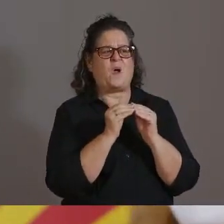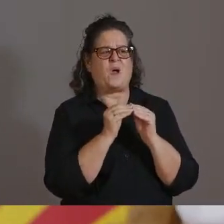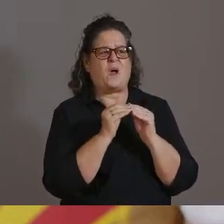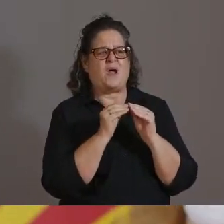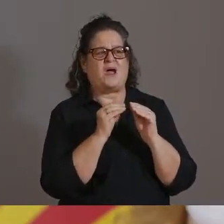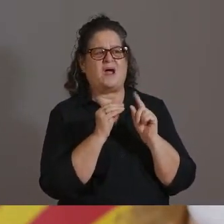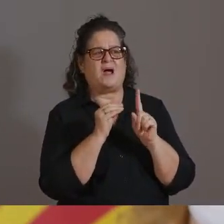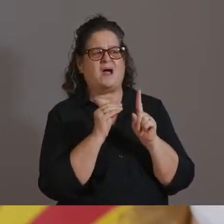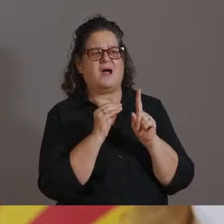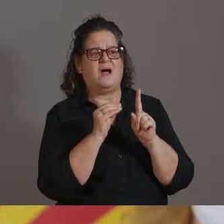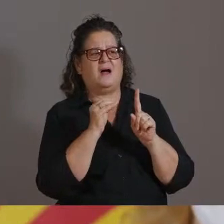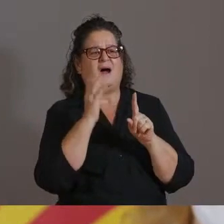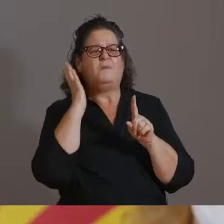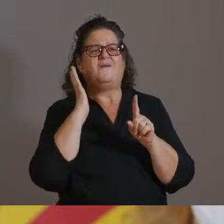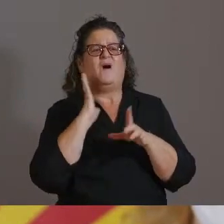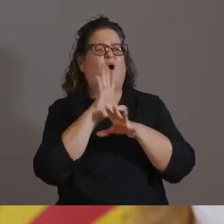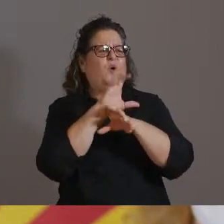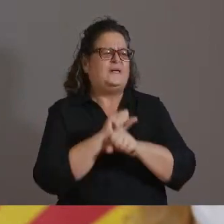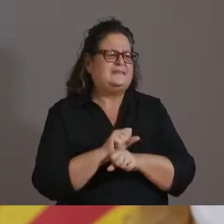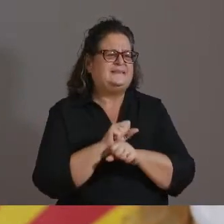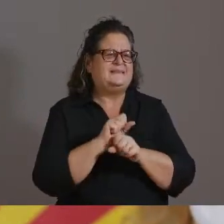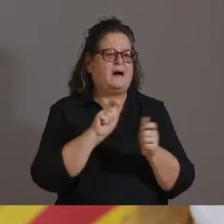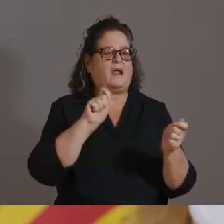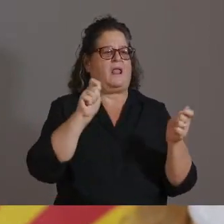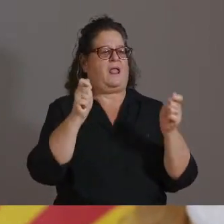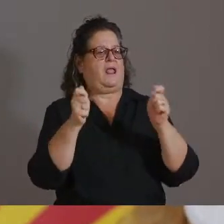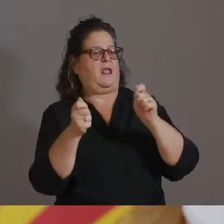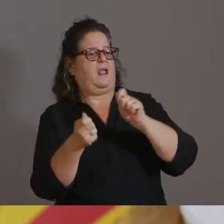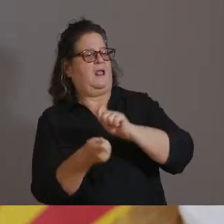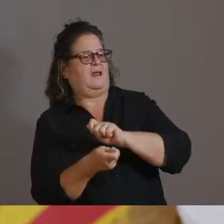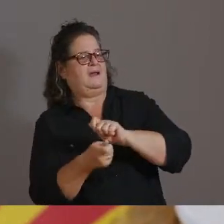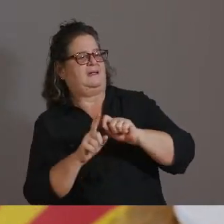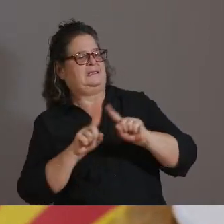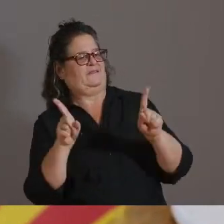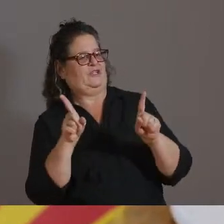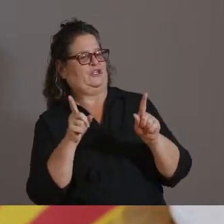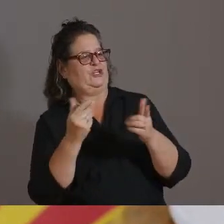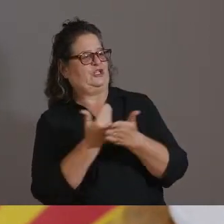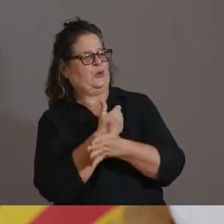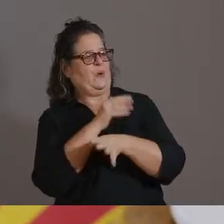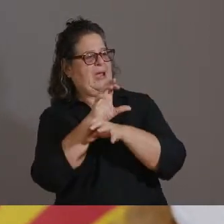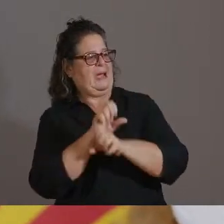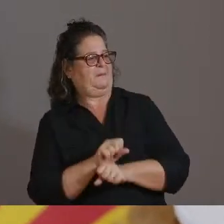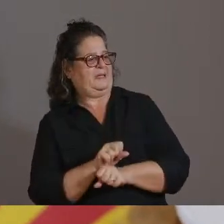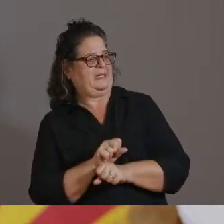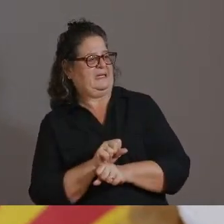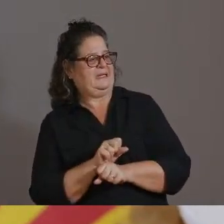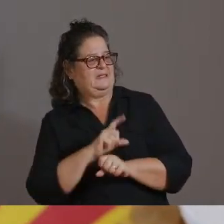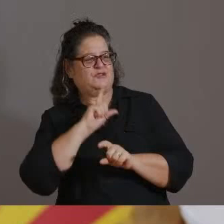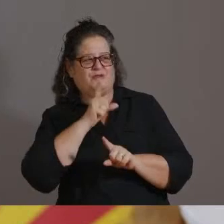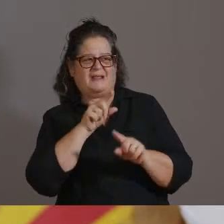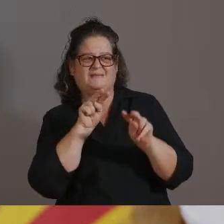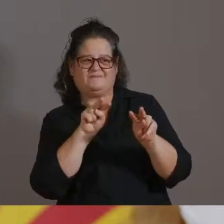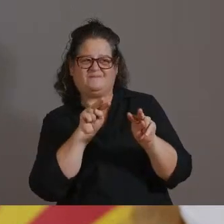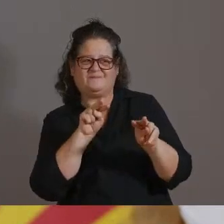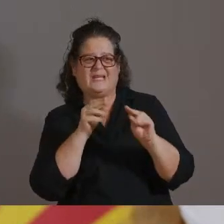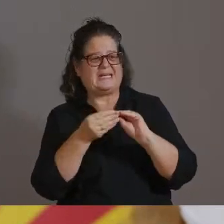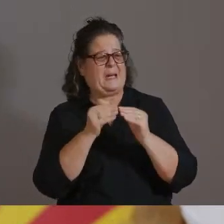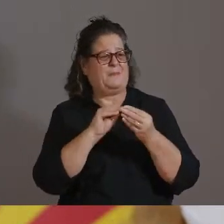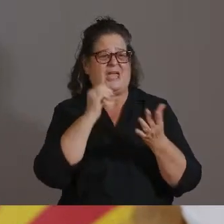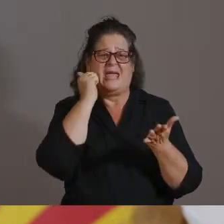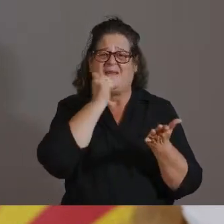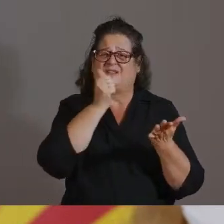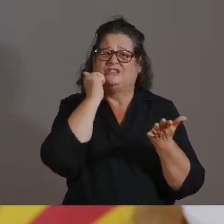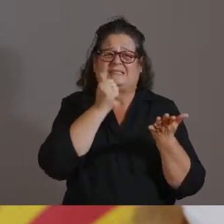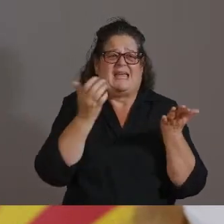this idea of a dine-in option. And we're following the numbers, Dennis, every day and every hour. We can